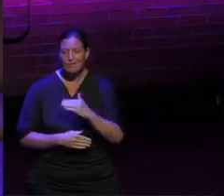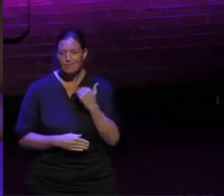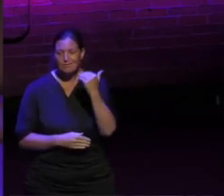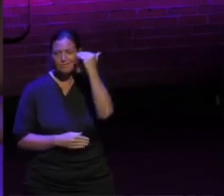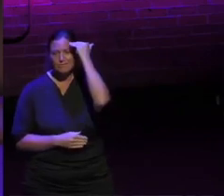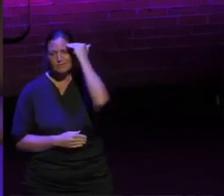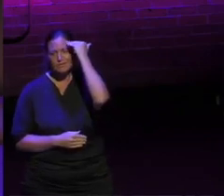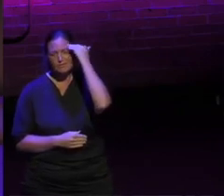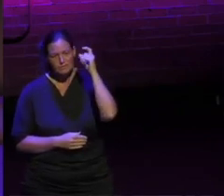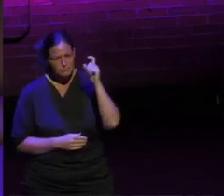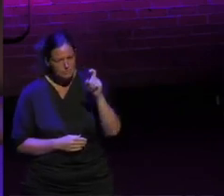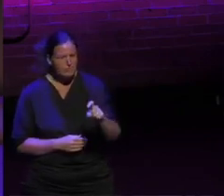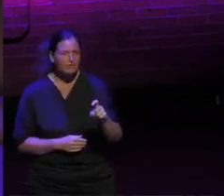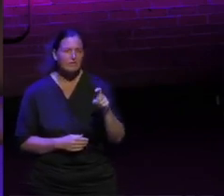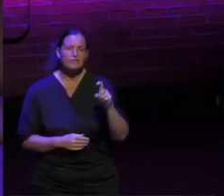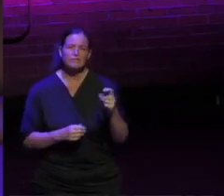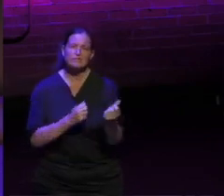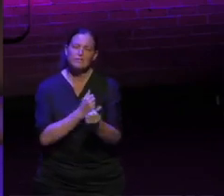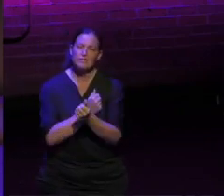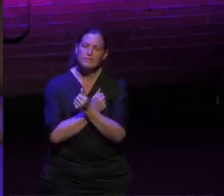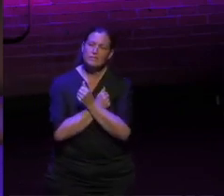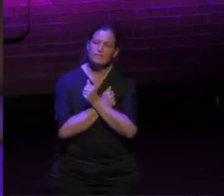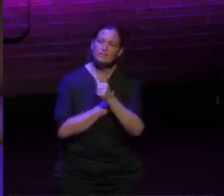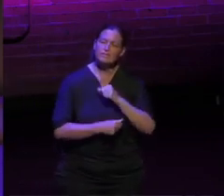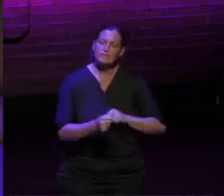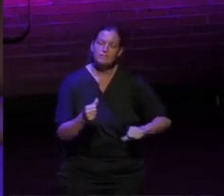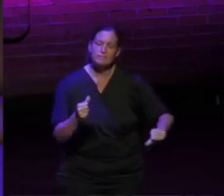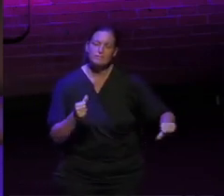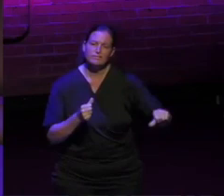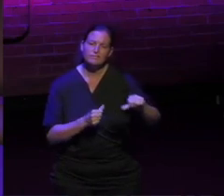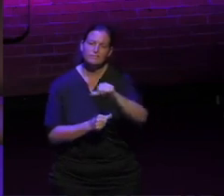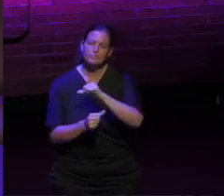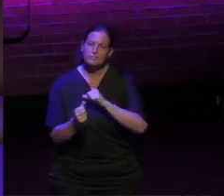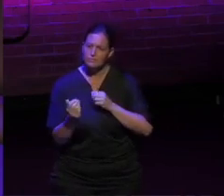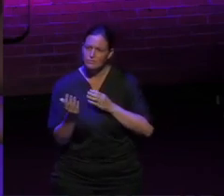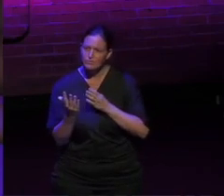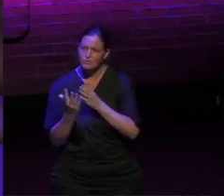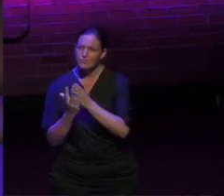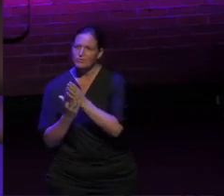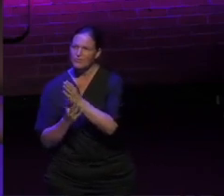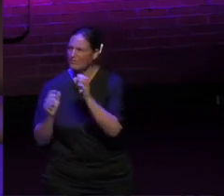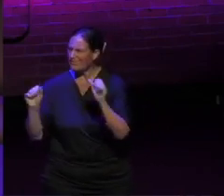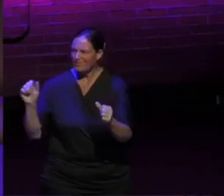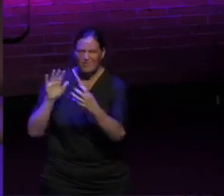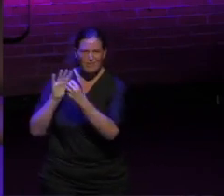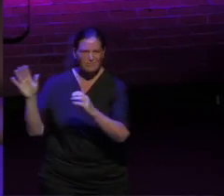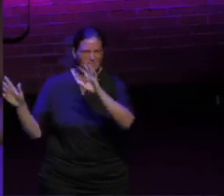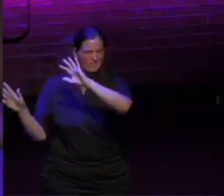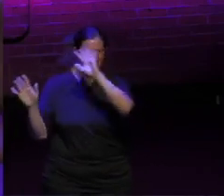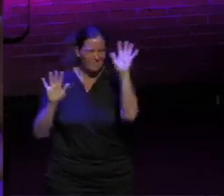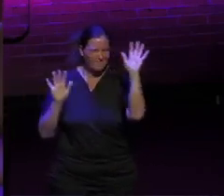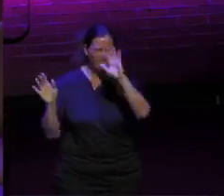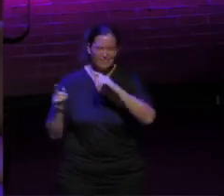known. We've got to love each other through. All right, can I get everybody to feel this with me? Till